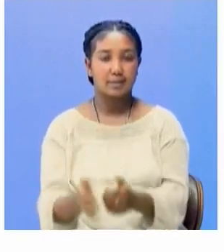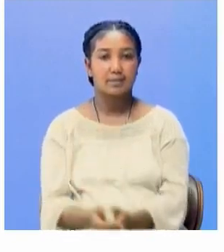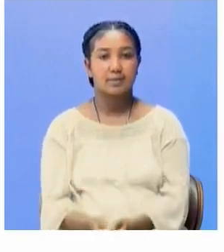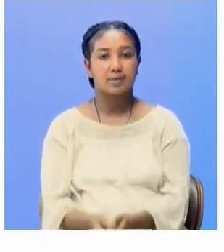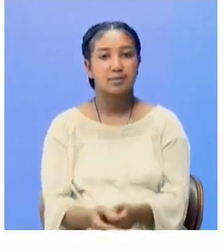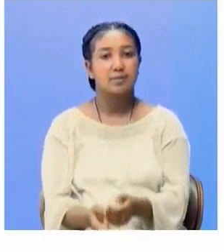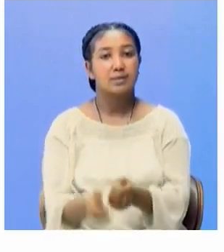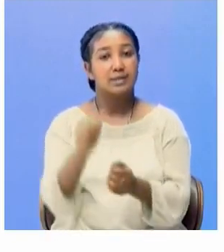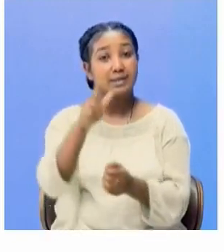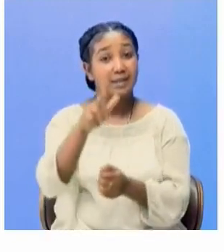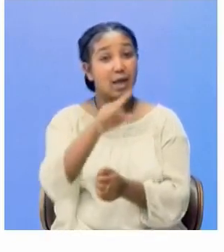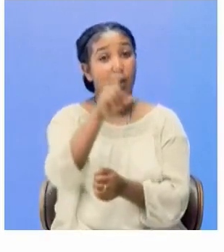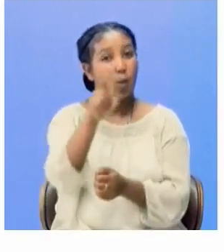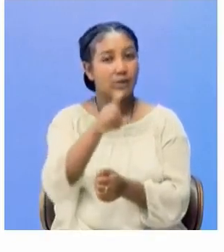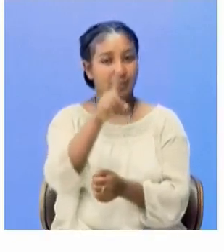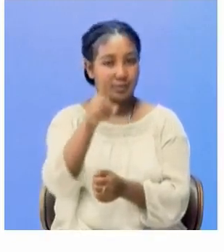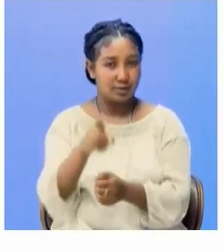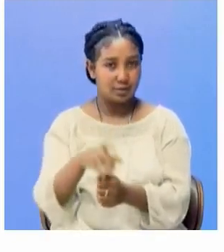3 questions.